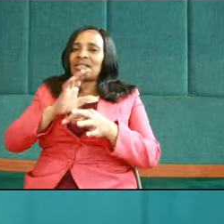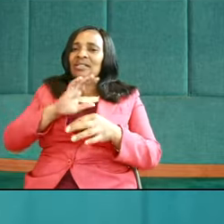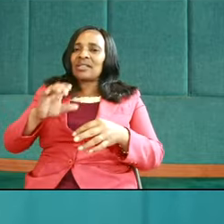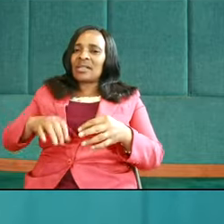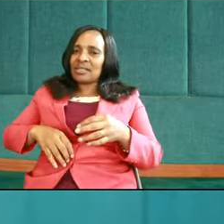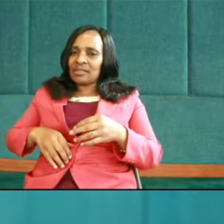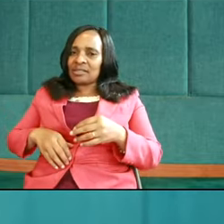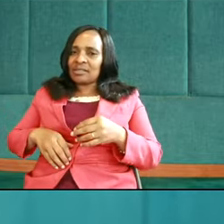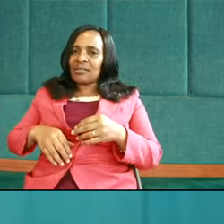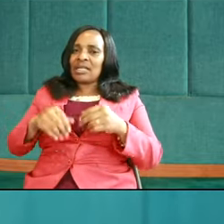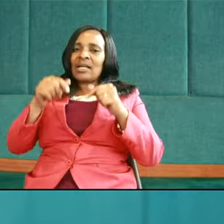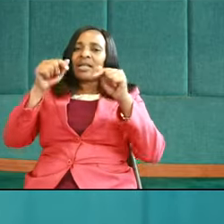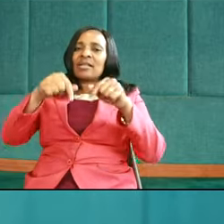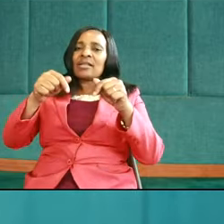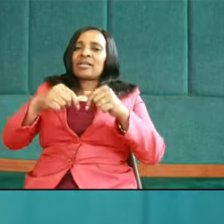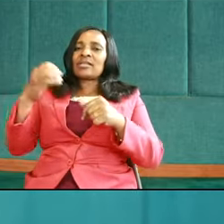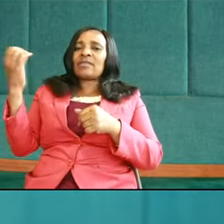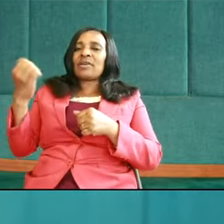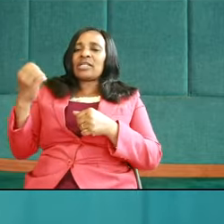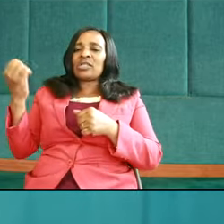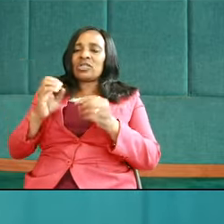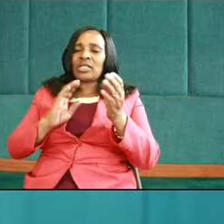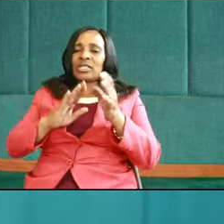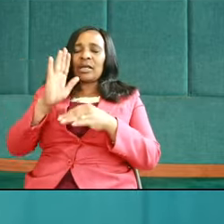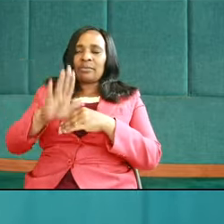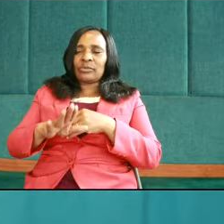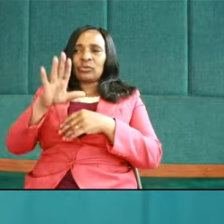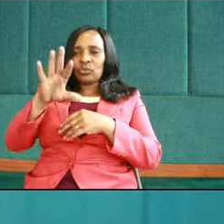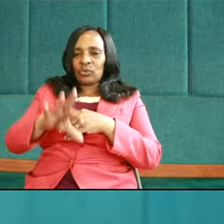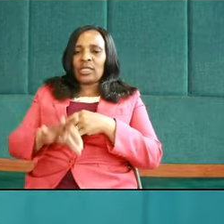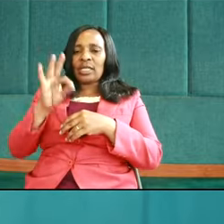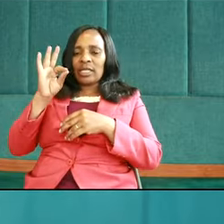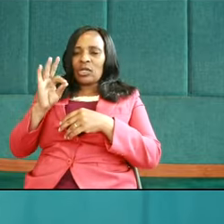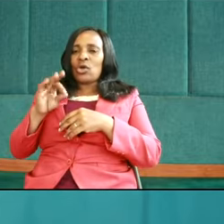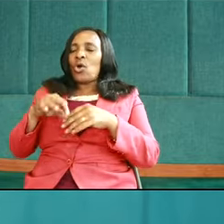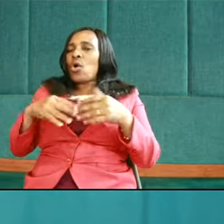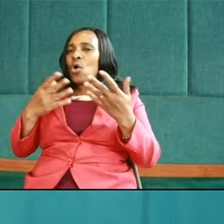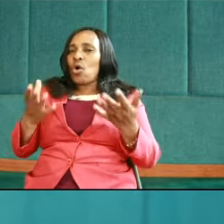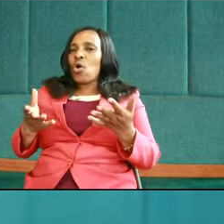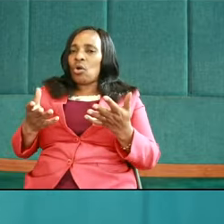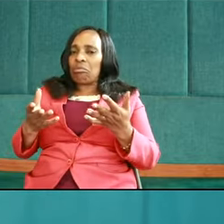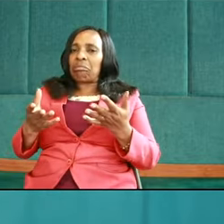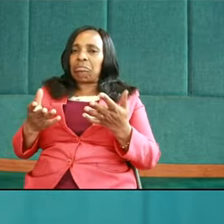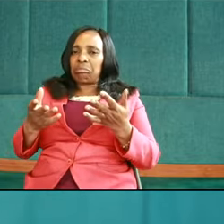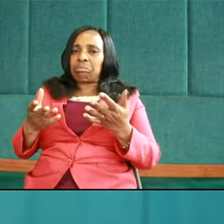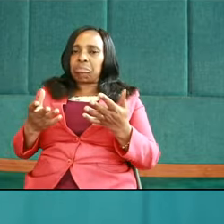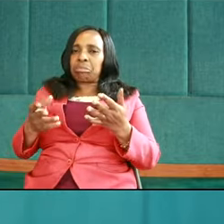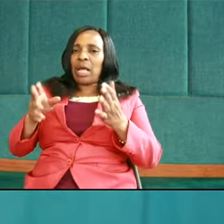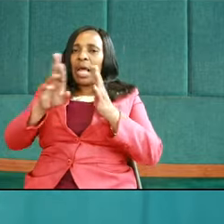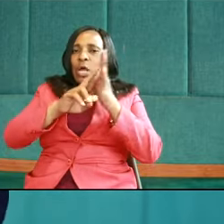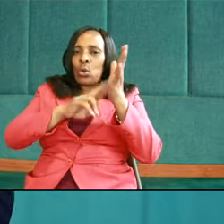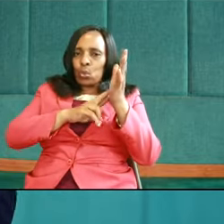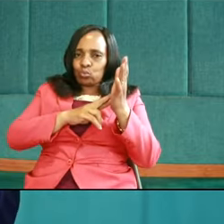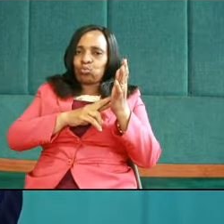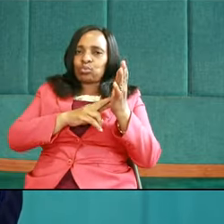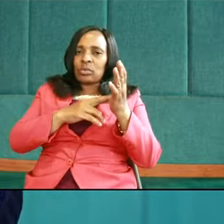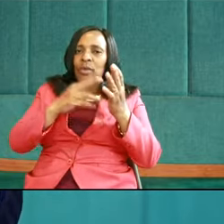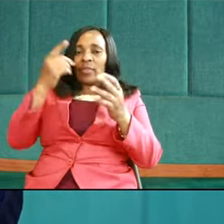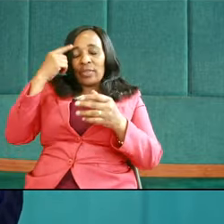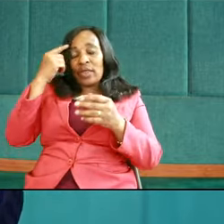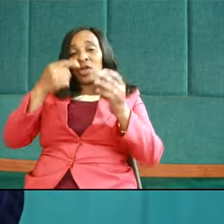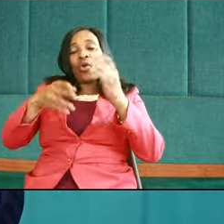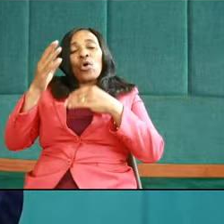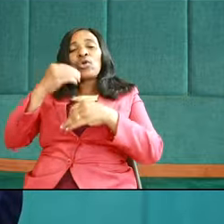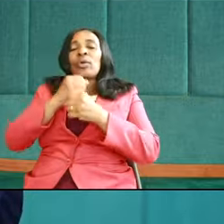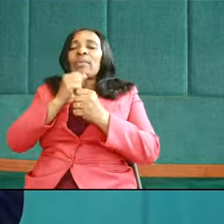an evangelical step that we can take, or a step to really lead people astray. And I think God